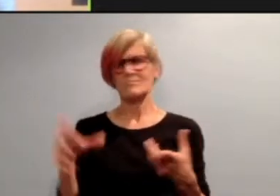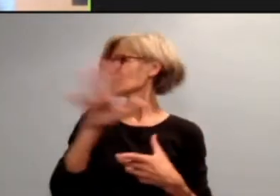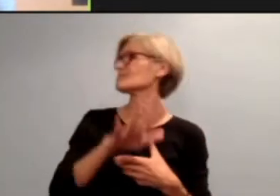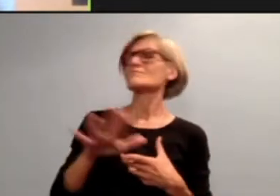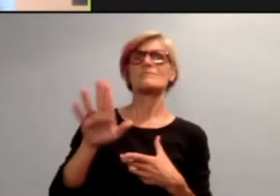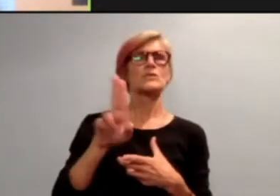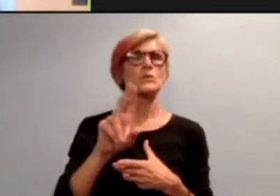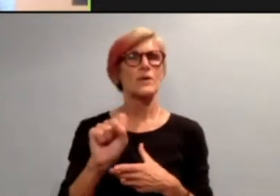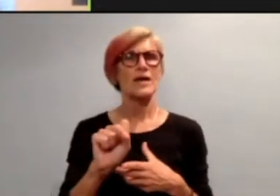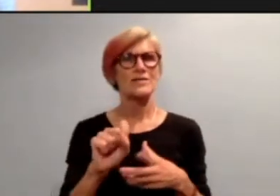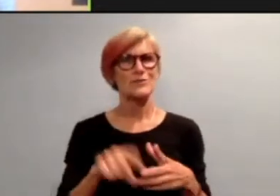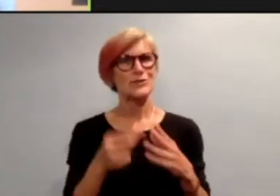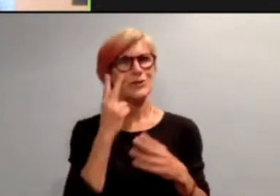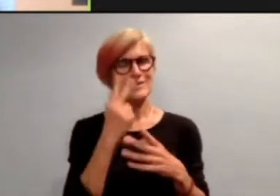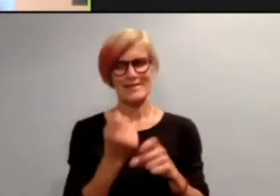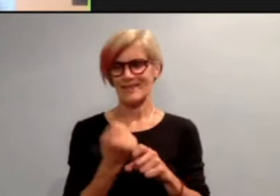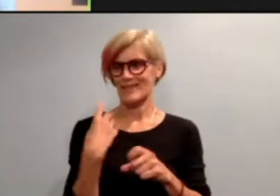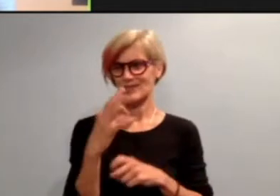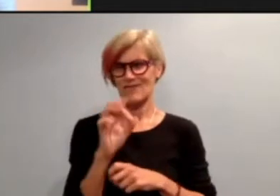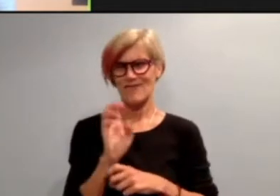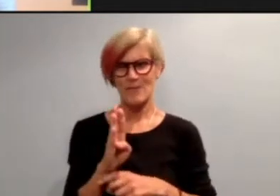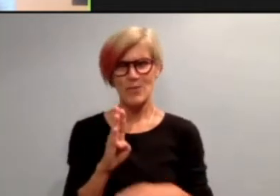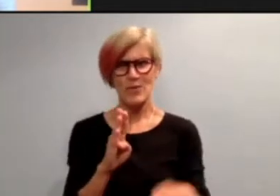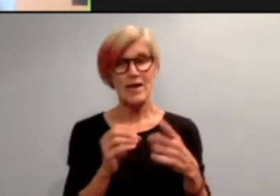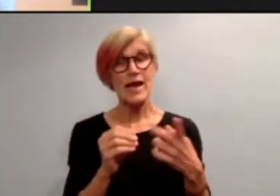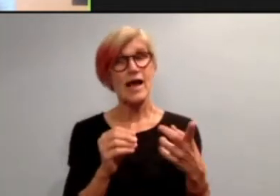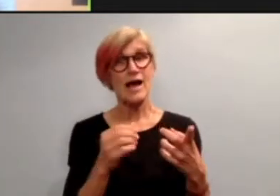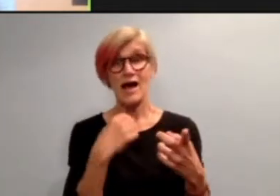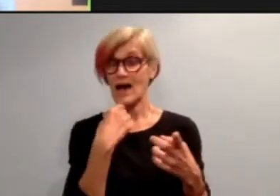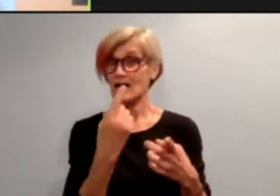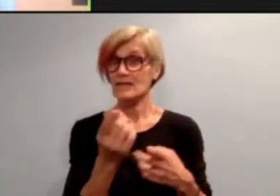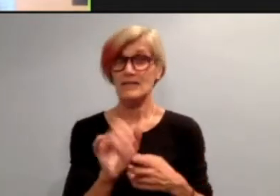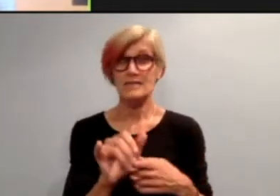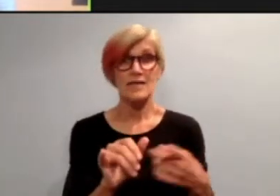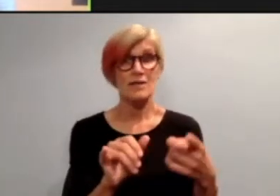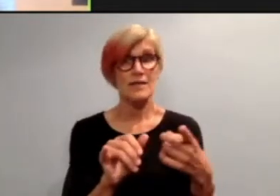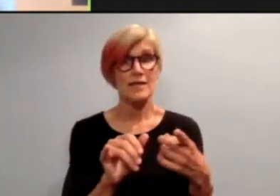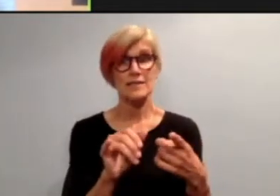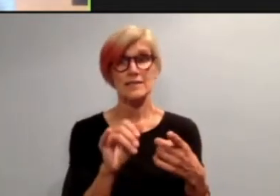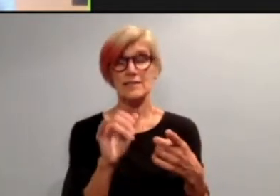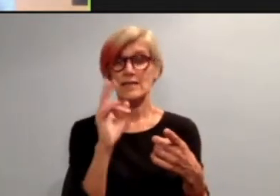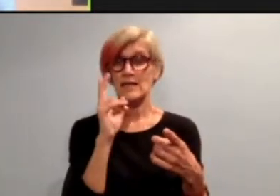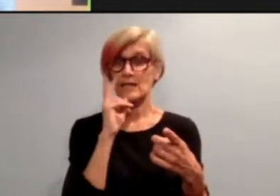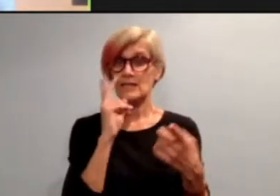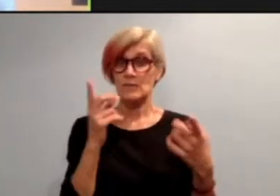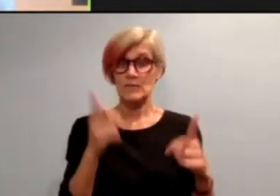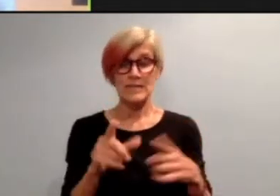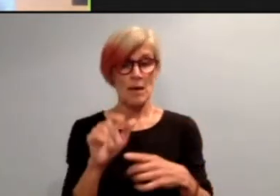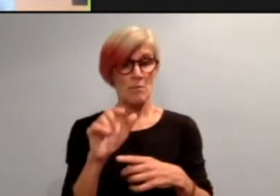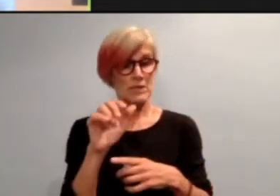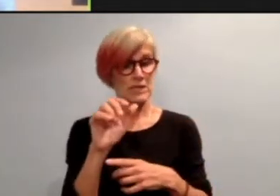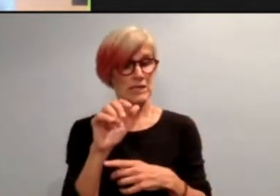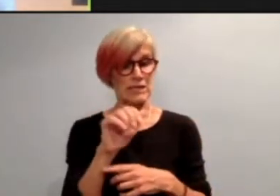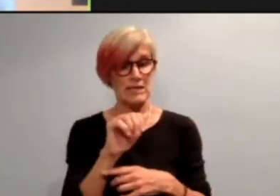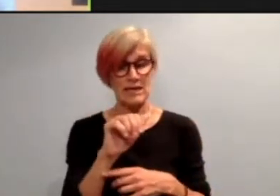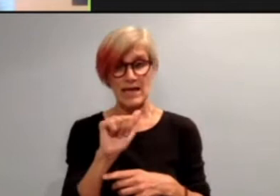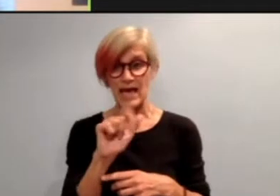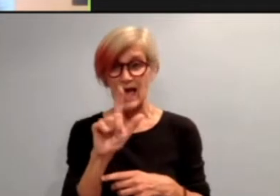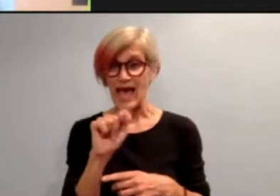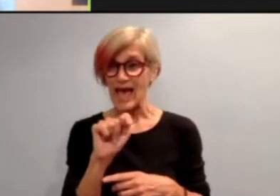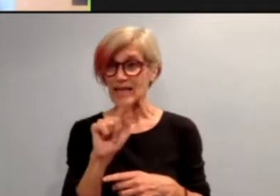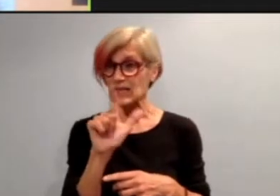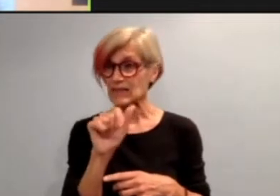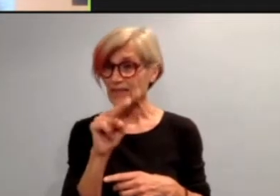country last February. And I will tell you that, seeing what's happened in Atlanta this year, in